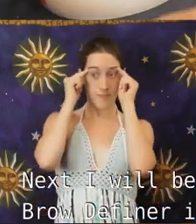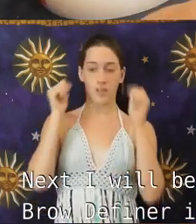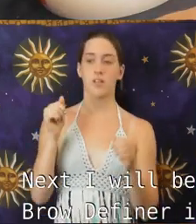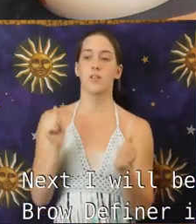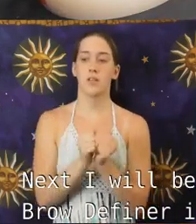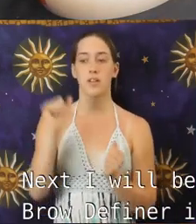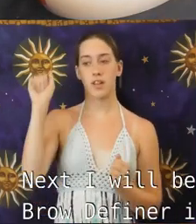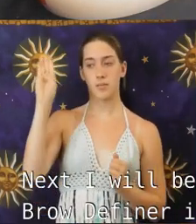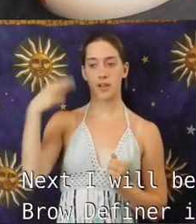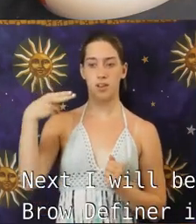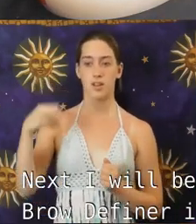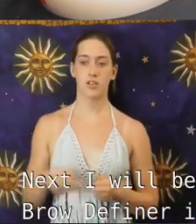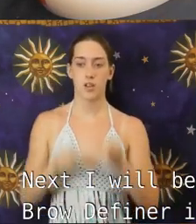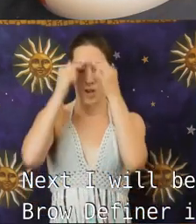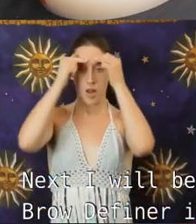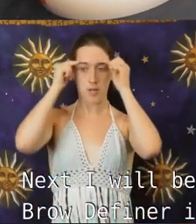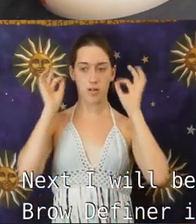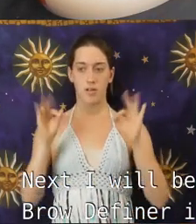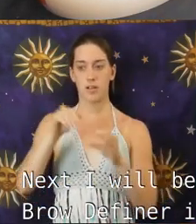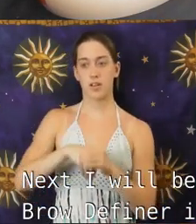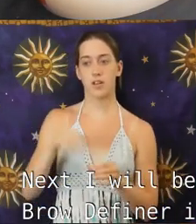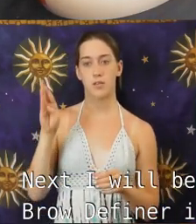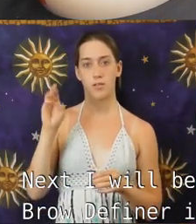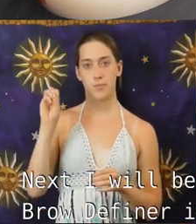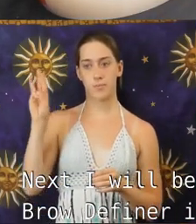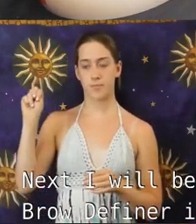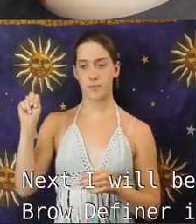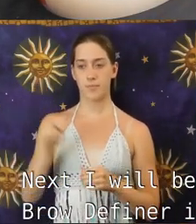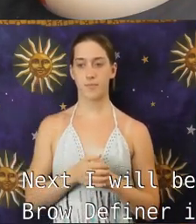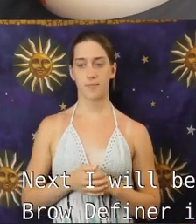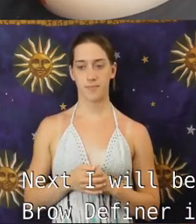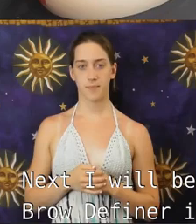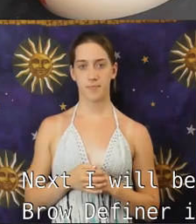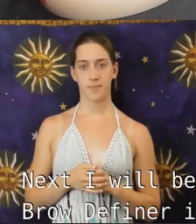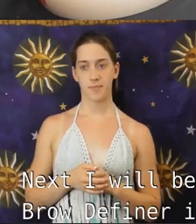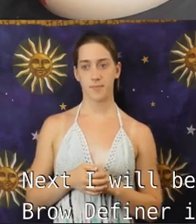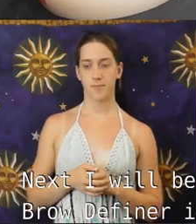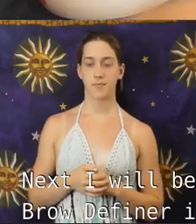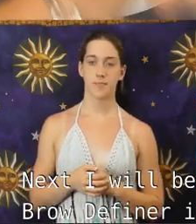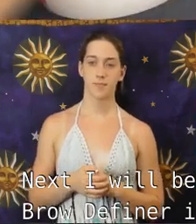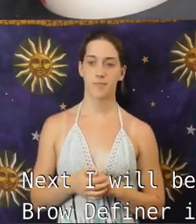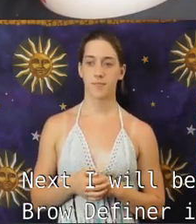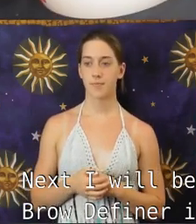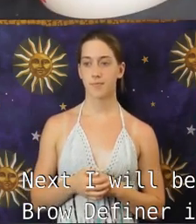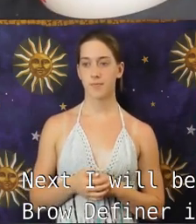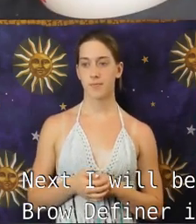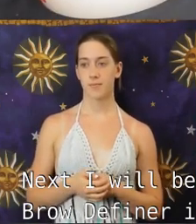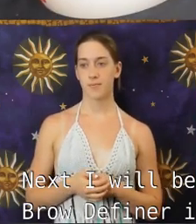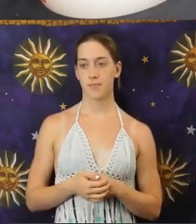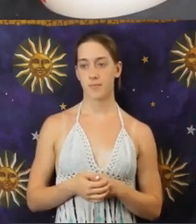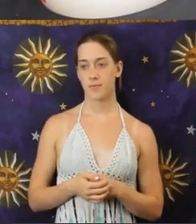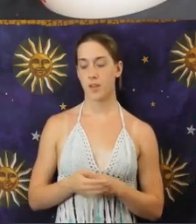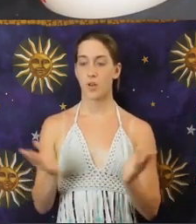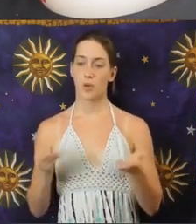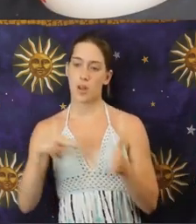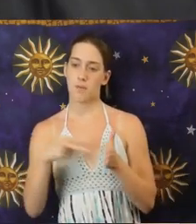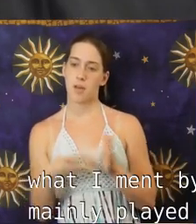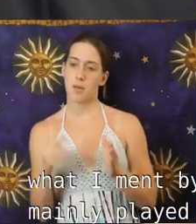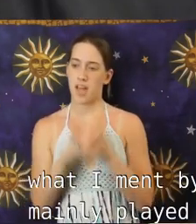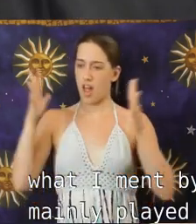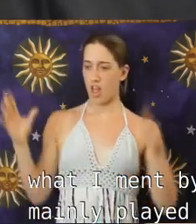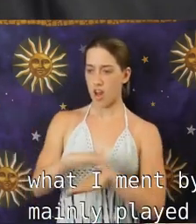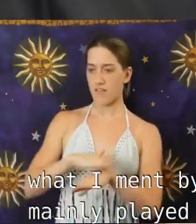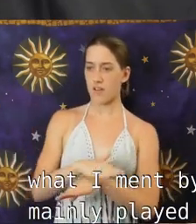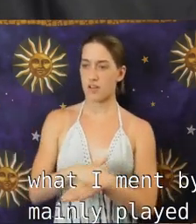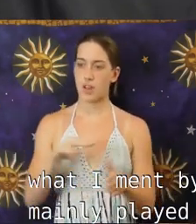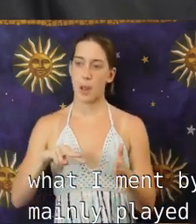Next, I'll be going into my brows with the Anastasia Beverly Hills Brow Definer in Soft Brown. I